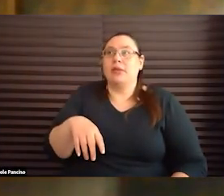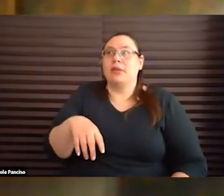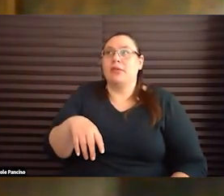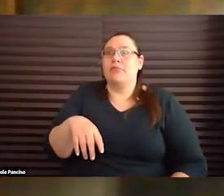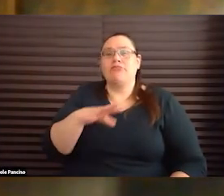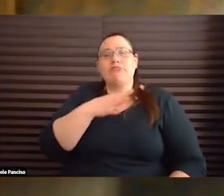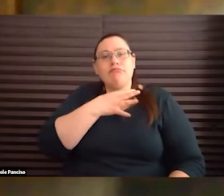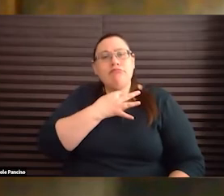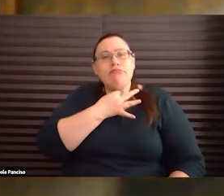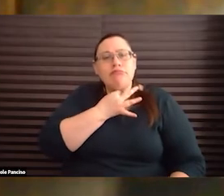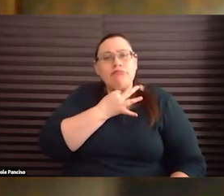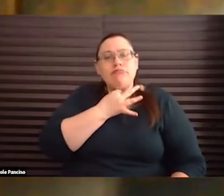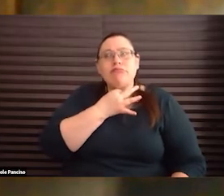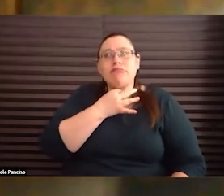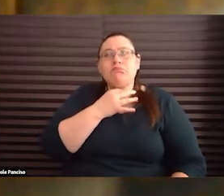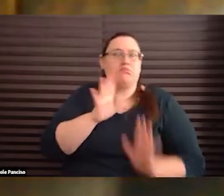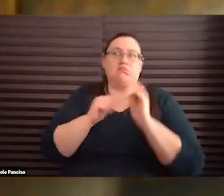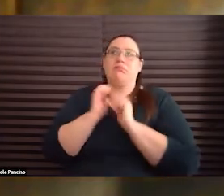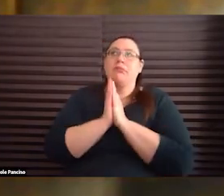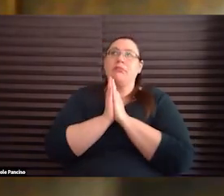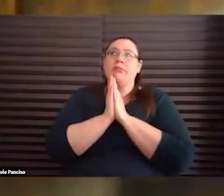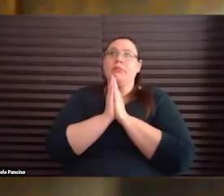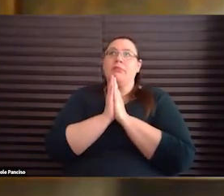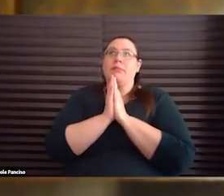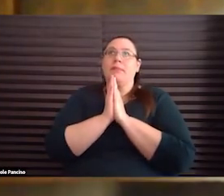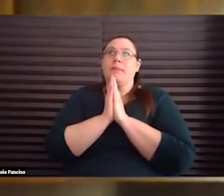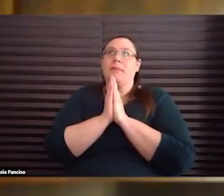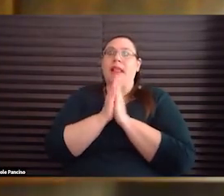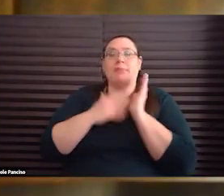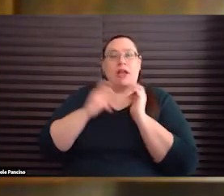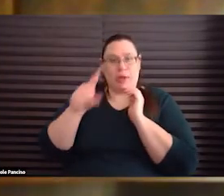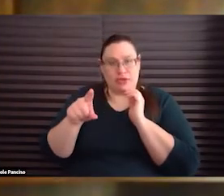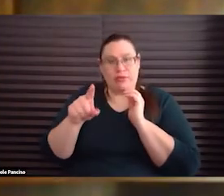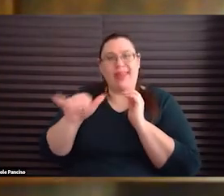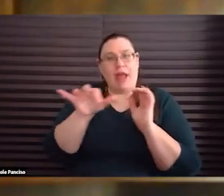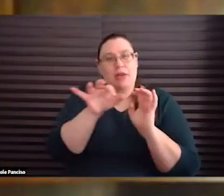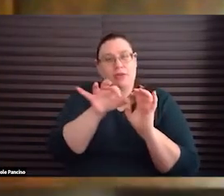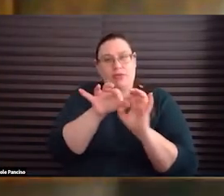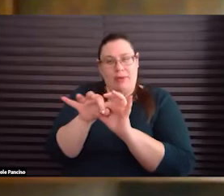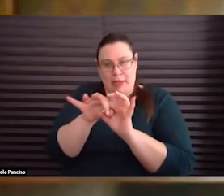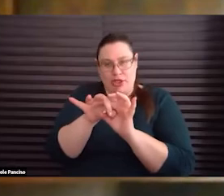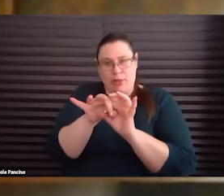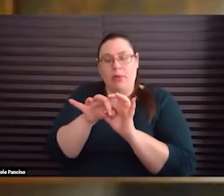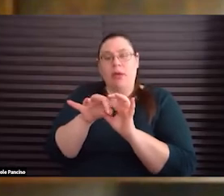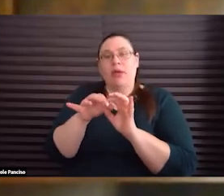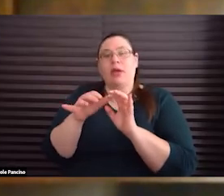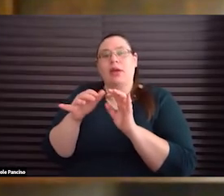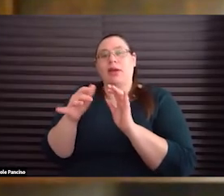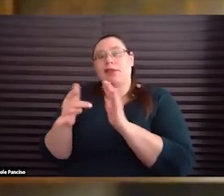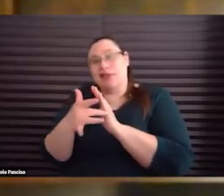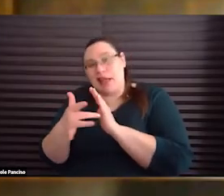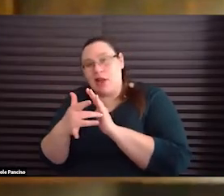curious. I guess my question is this relationship that technology and